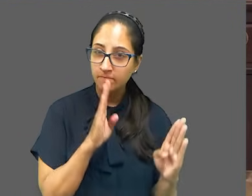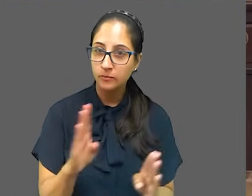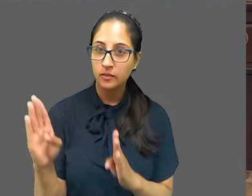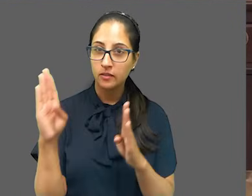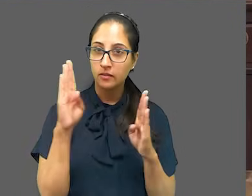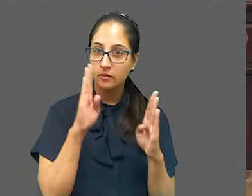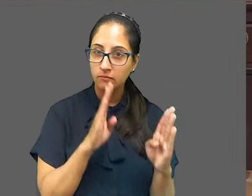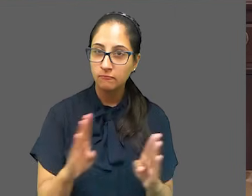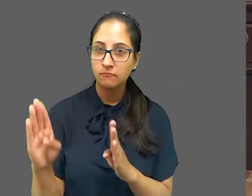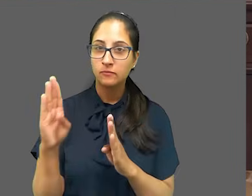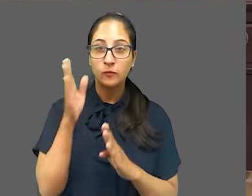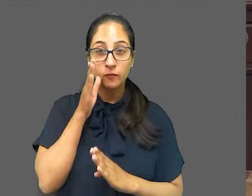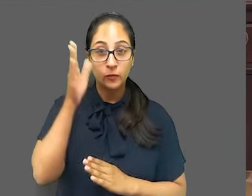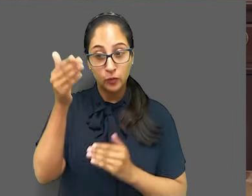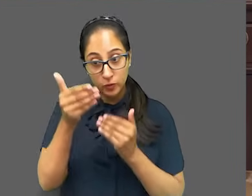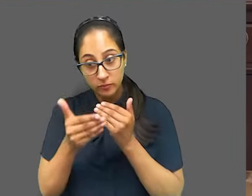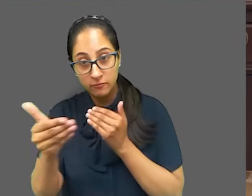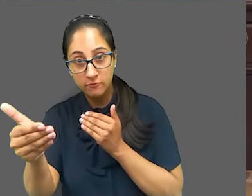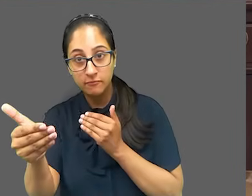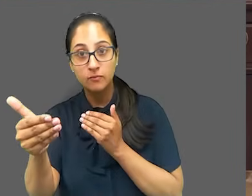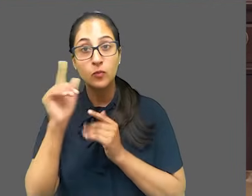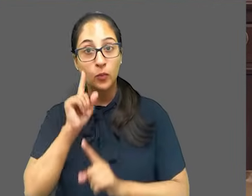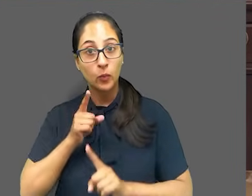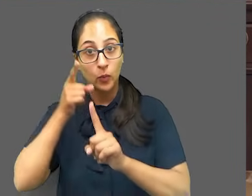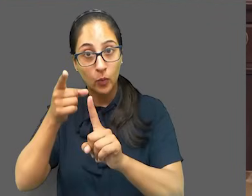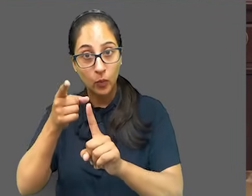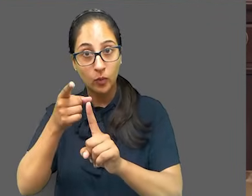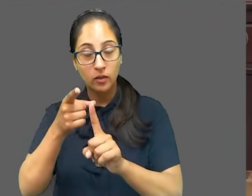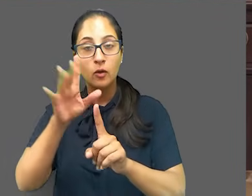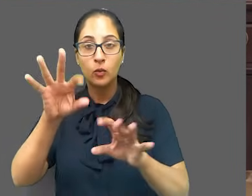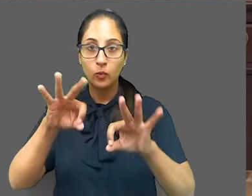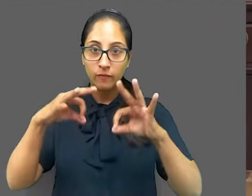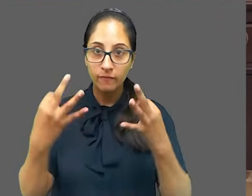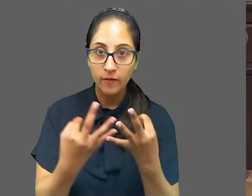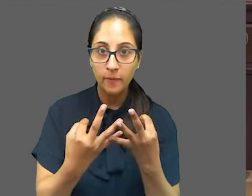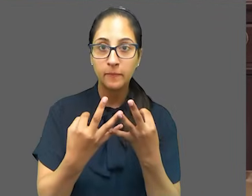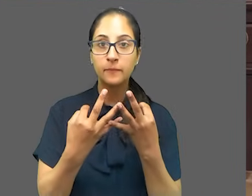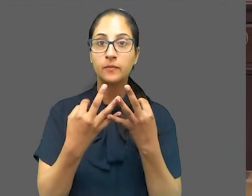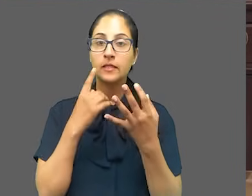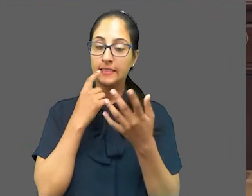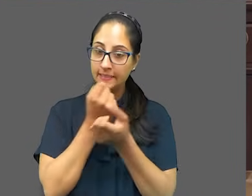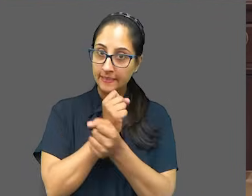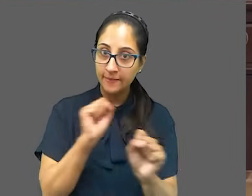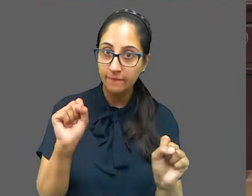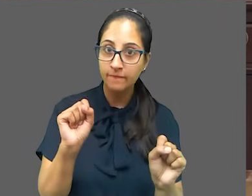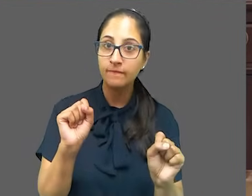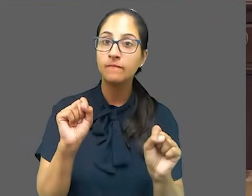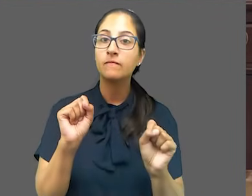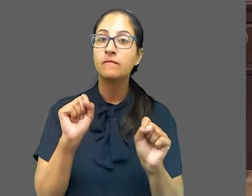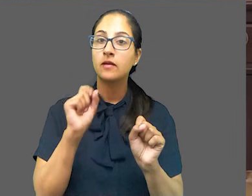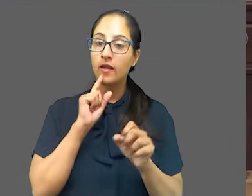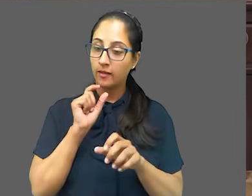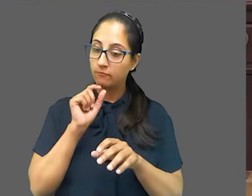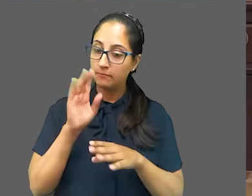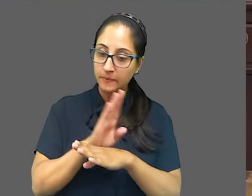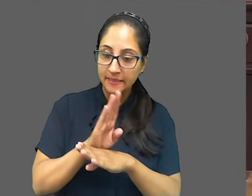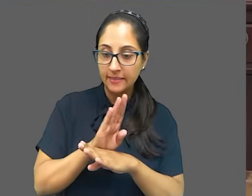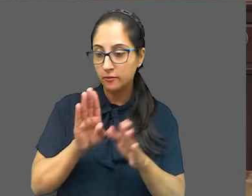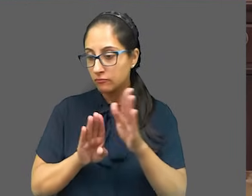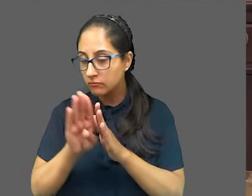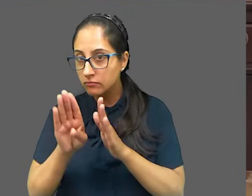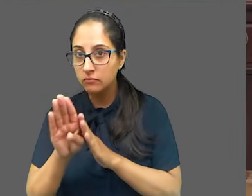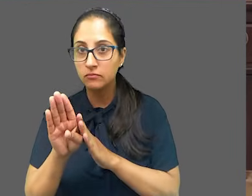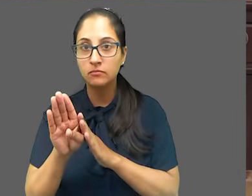to plan a better future for yourselves, your families, your employment prospects, and business